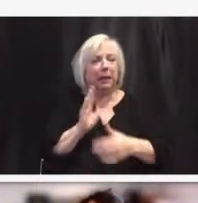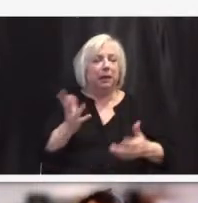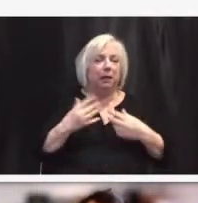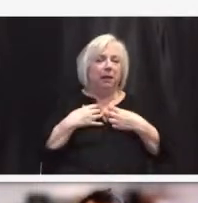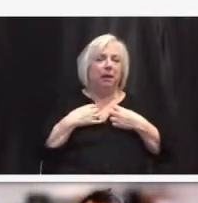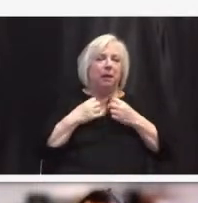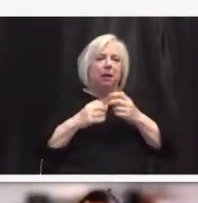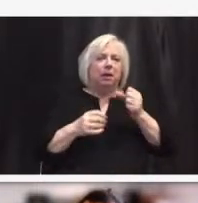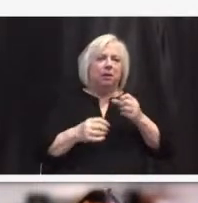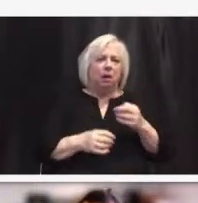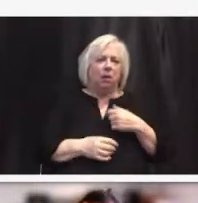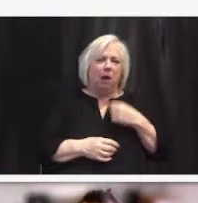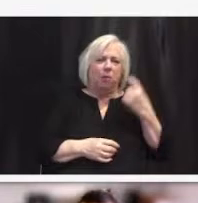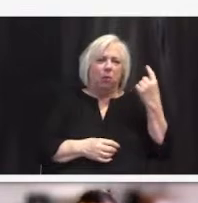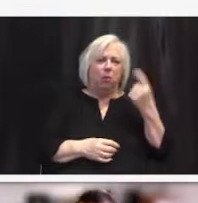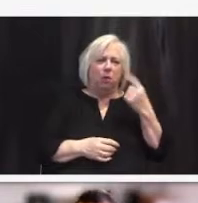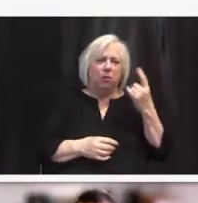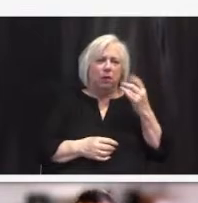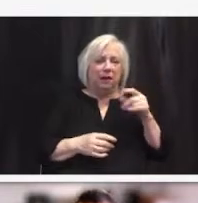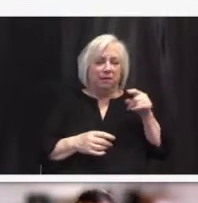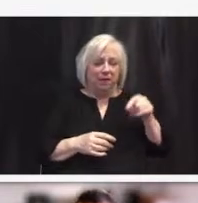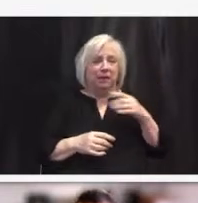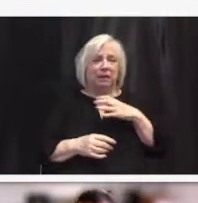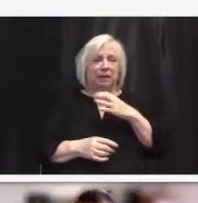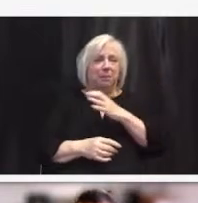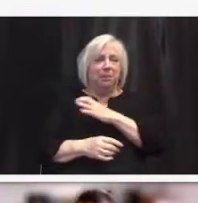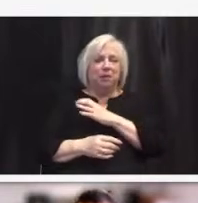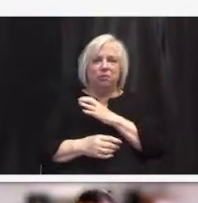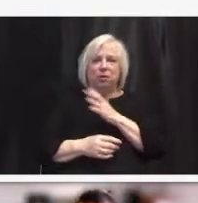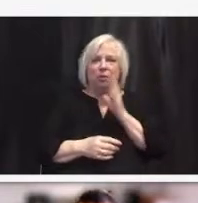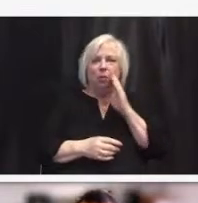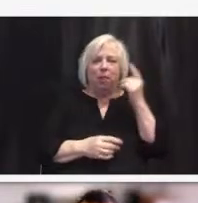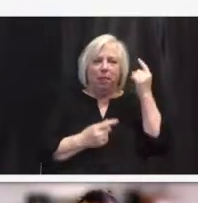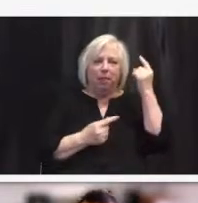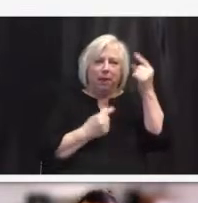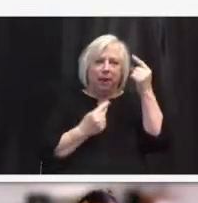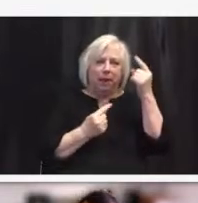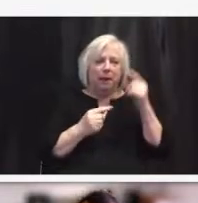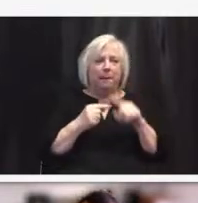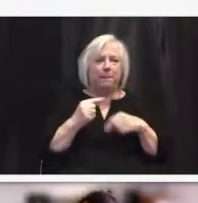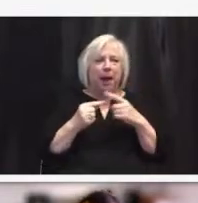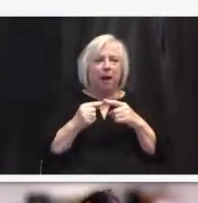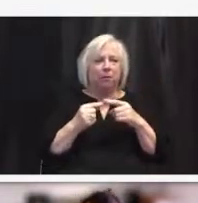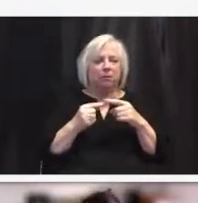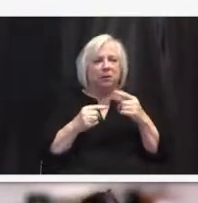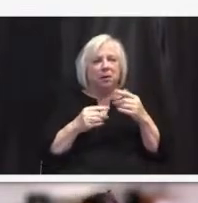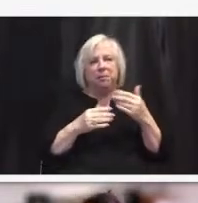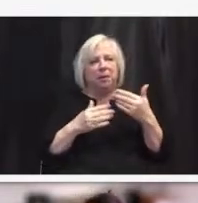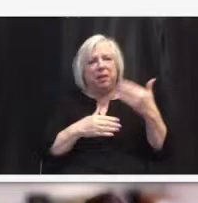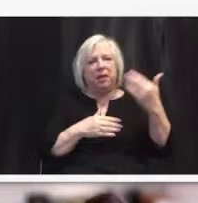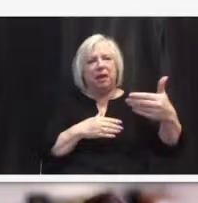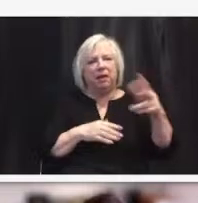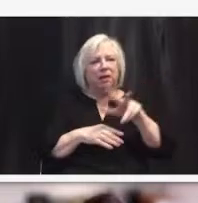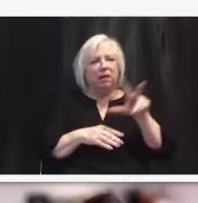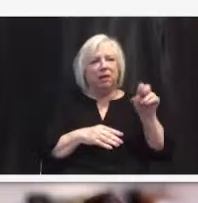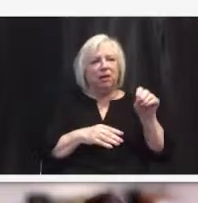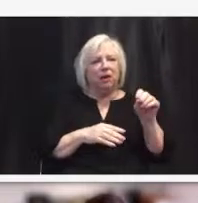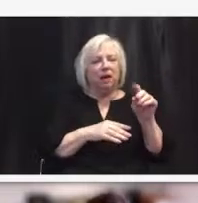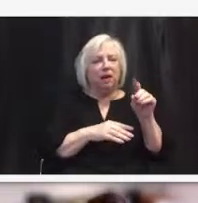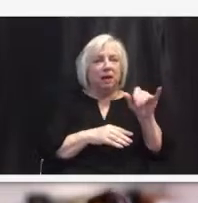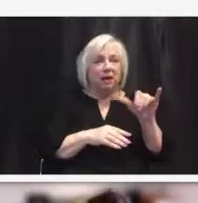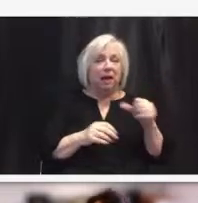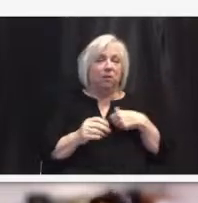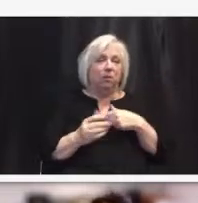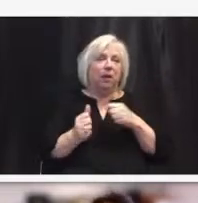wonder if this commission would just think about over the next 30 days, and we can talk about this in